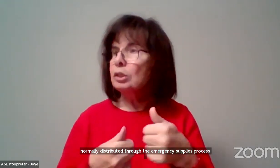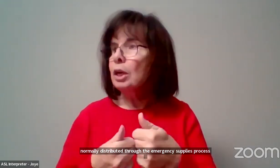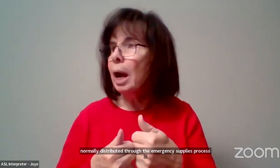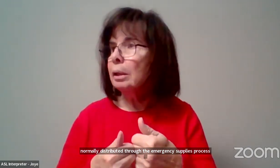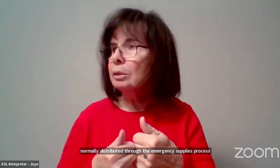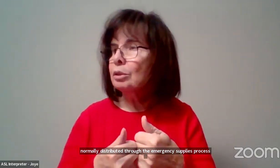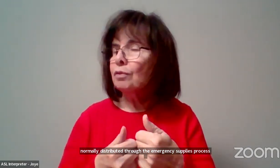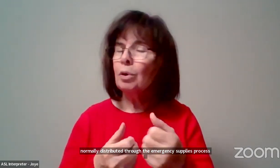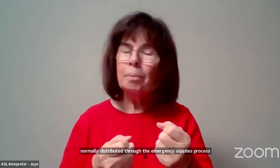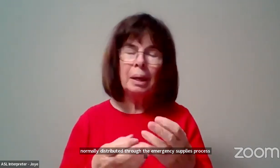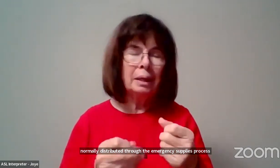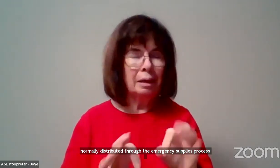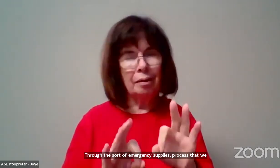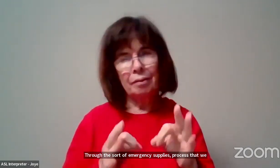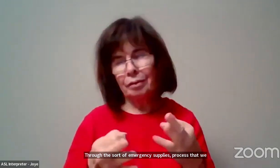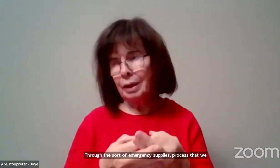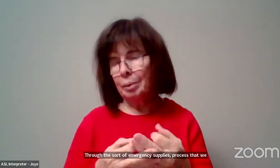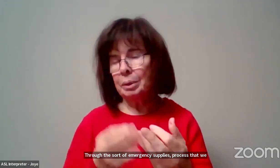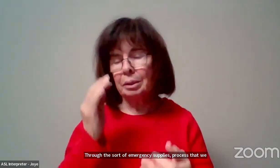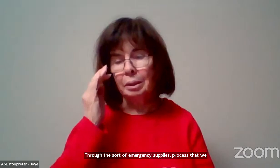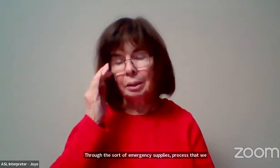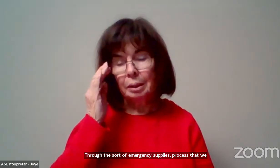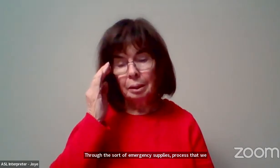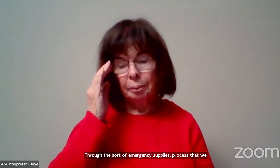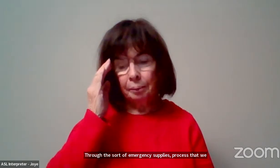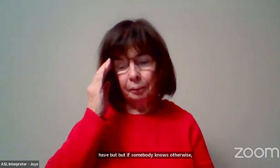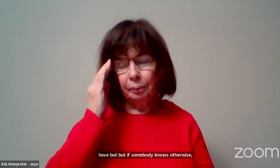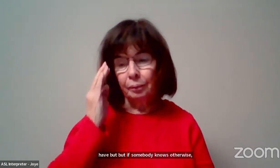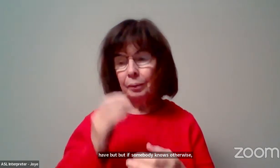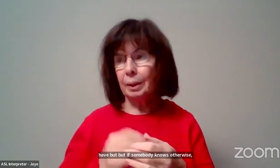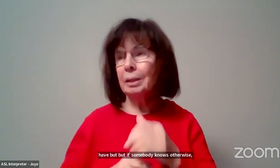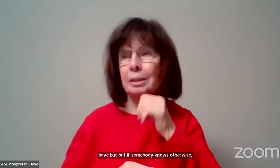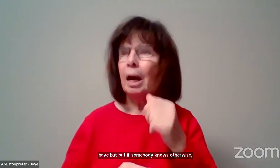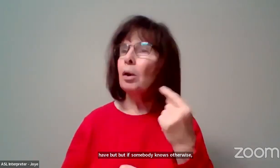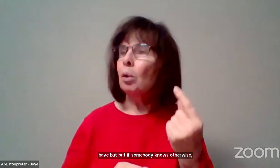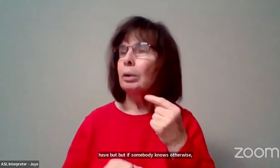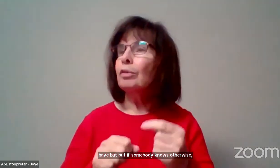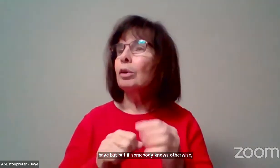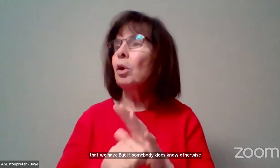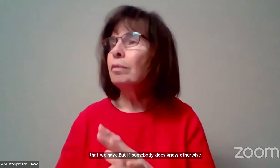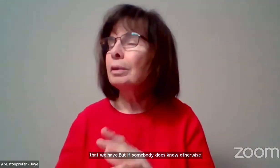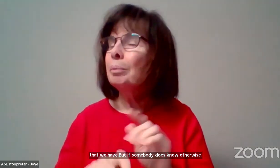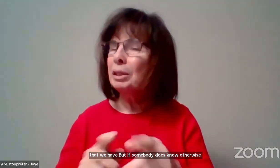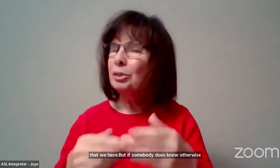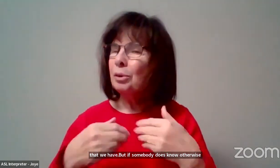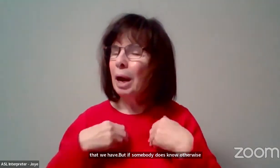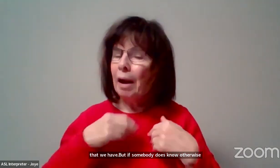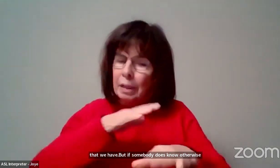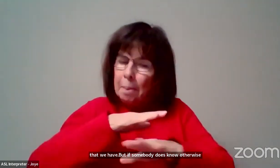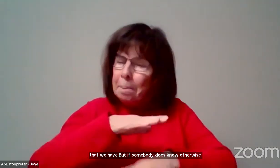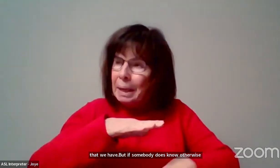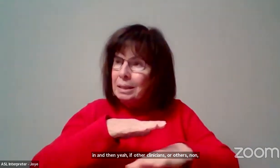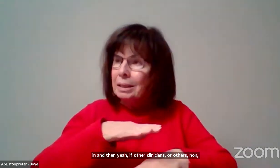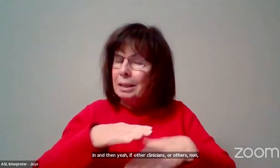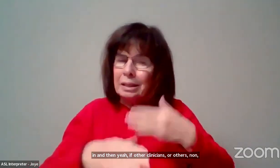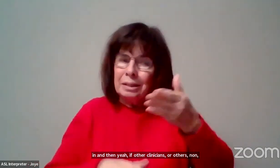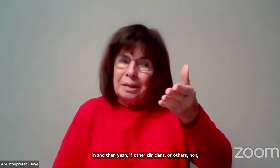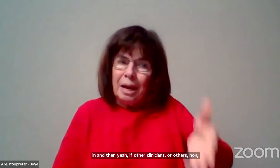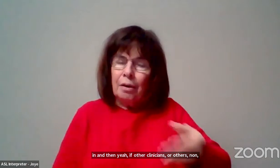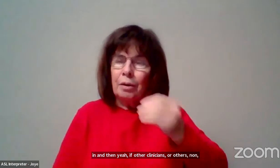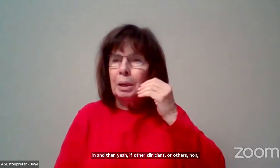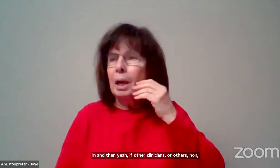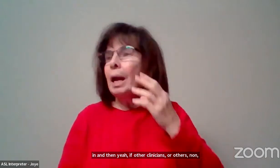a lot of our families. It's not just in the time of COVID. I mean, just having the basic things at home, how many families don't have